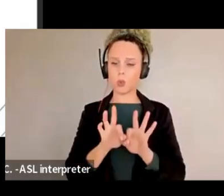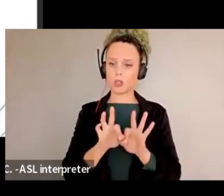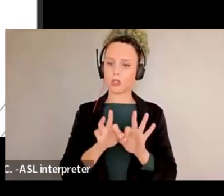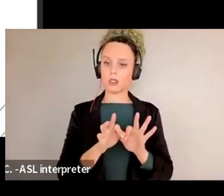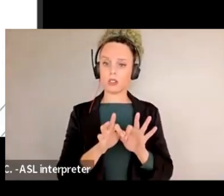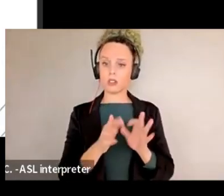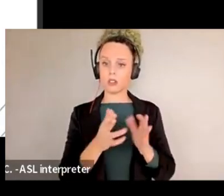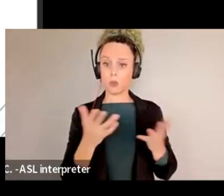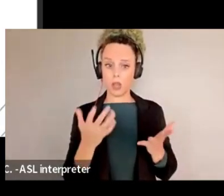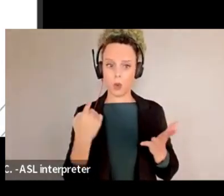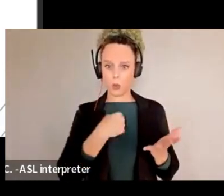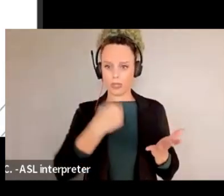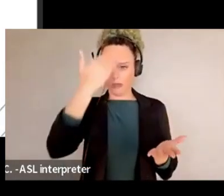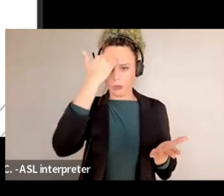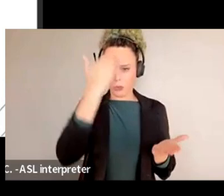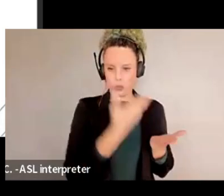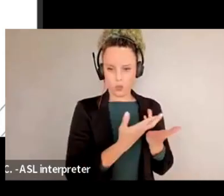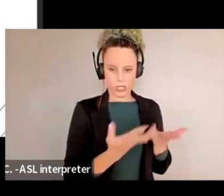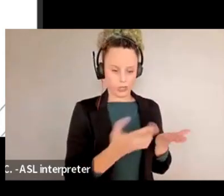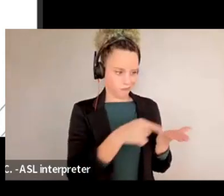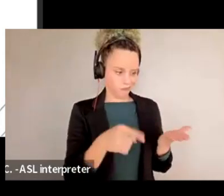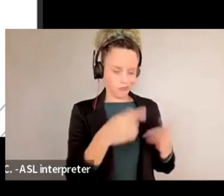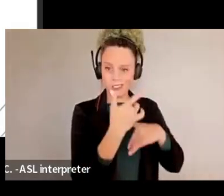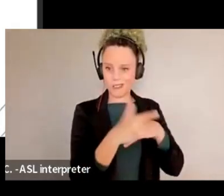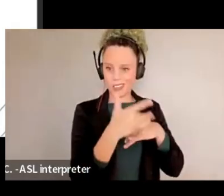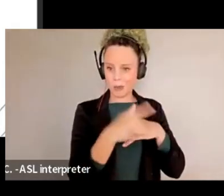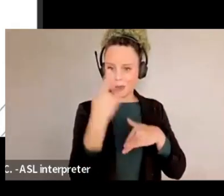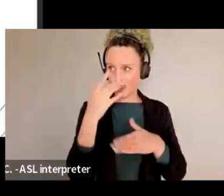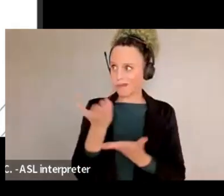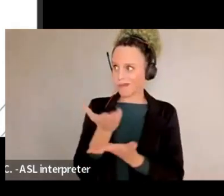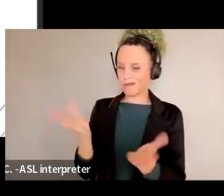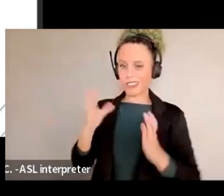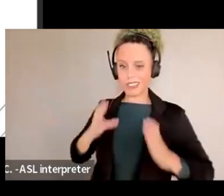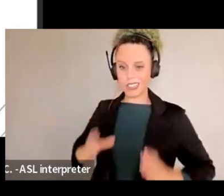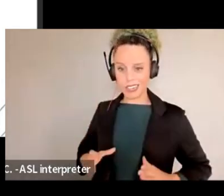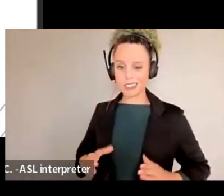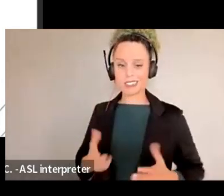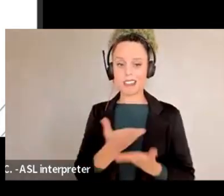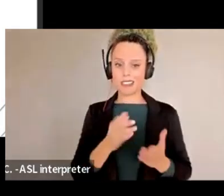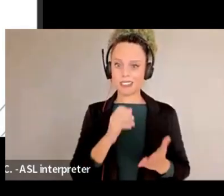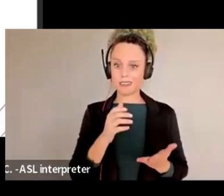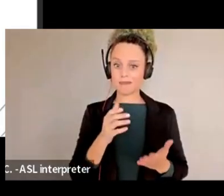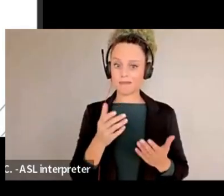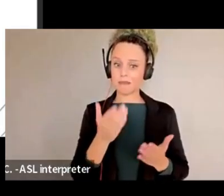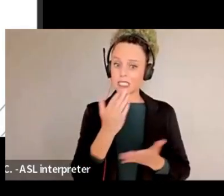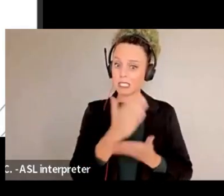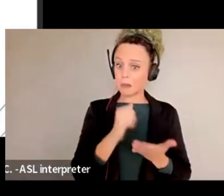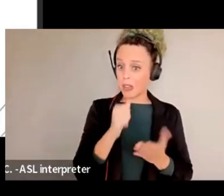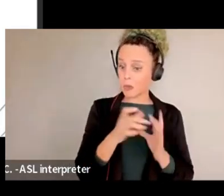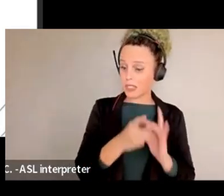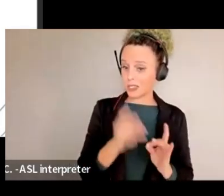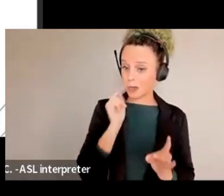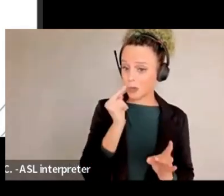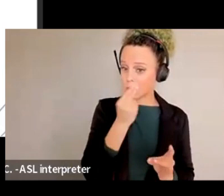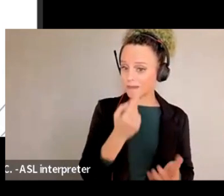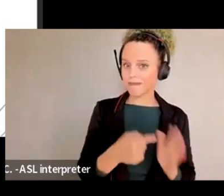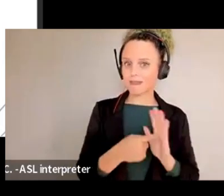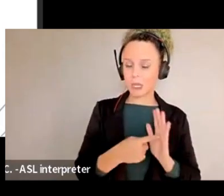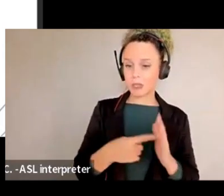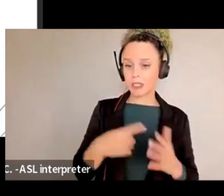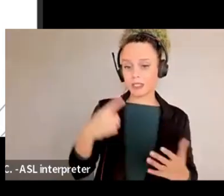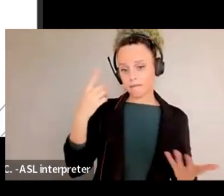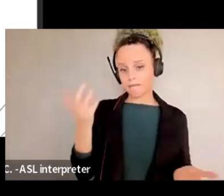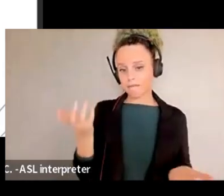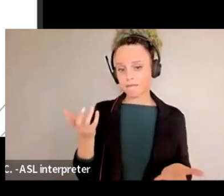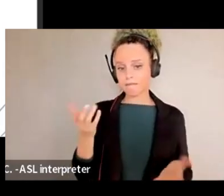any clients, it's really important for us to be aware of the resources available to our clients that are outside of